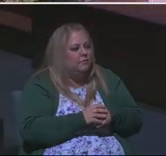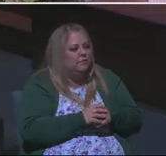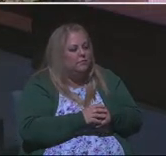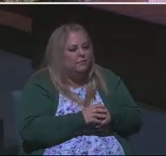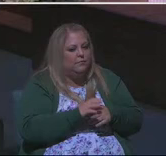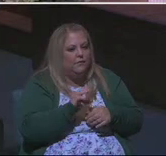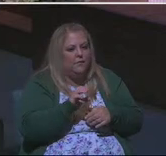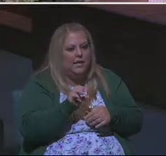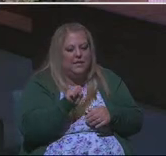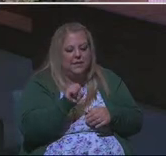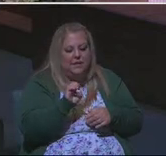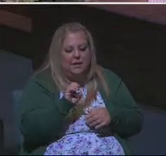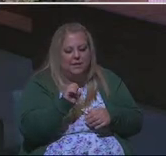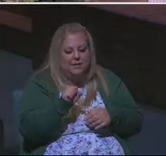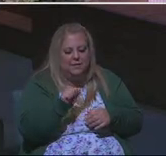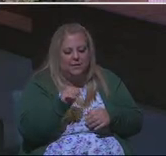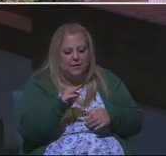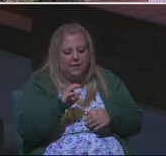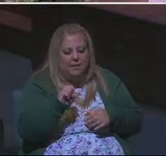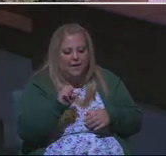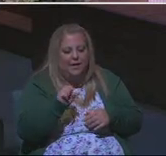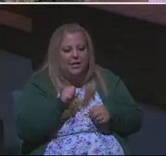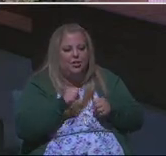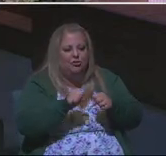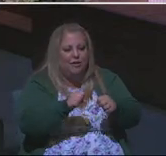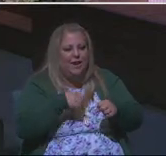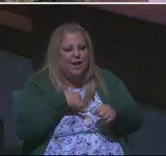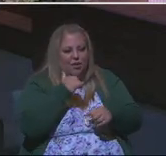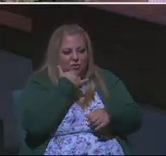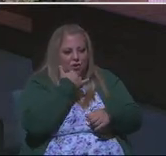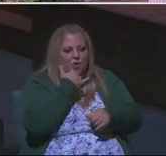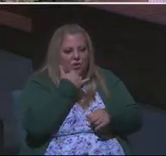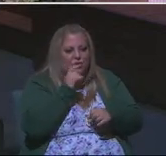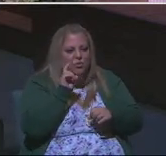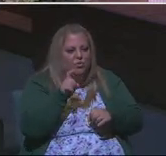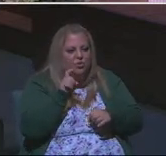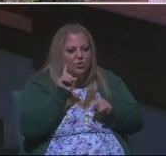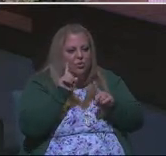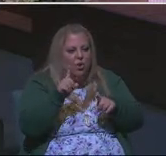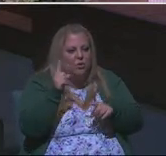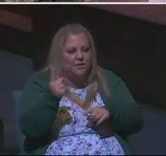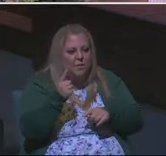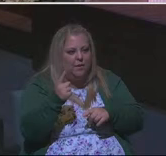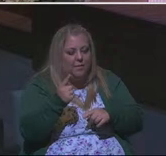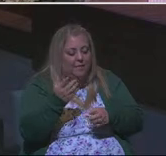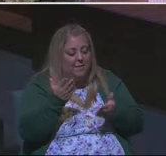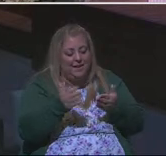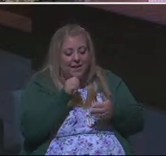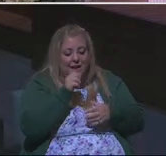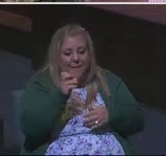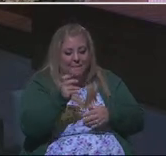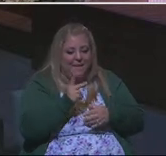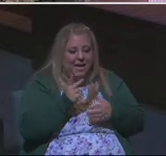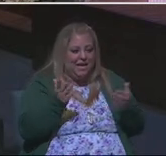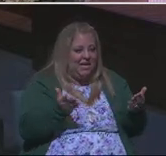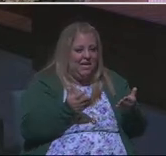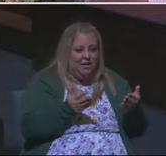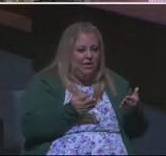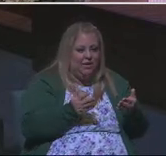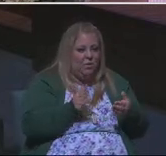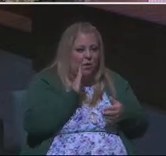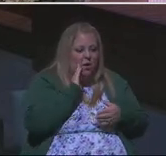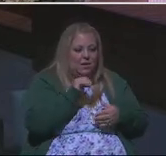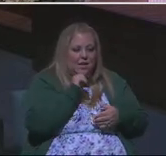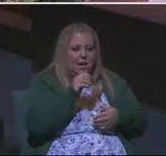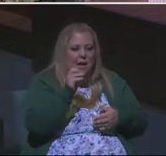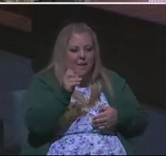Sesame Street had it wrong. You do go somewhere. You may not come back here. In fact, you won't come back here, not